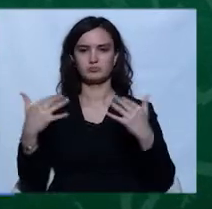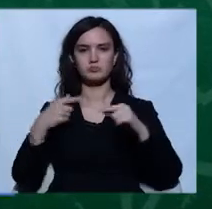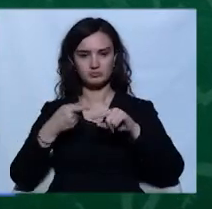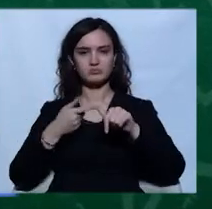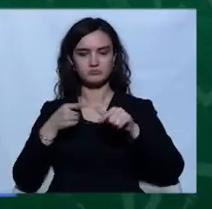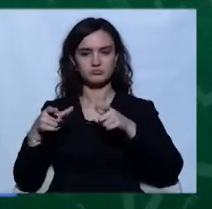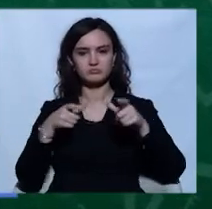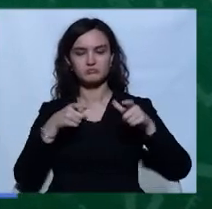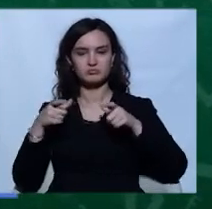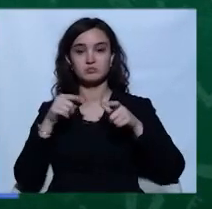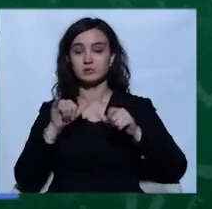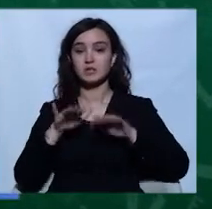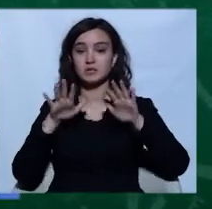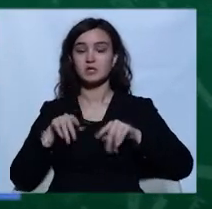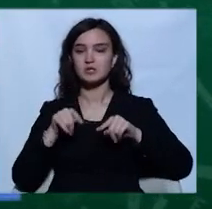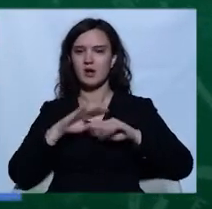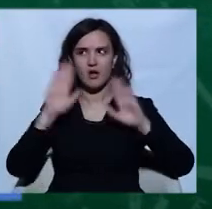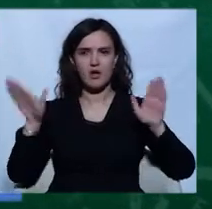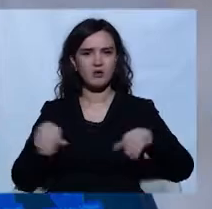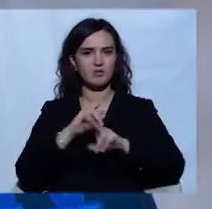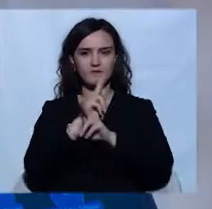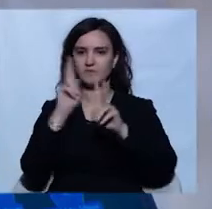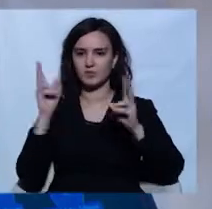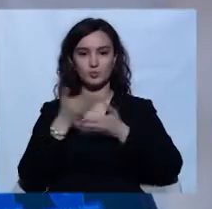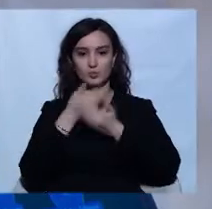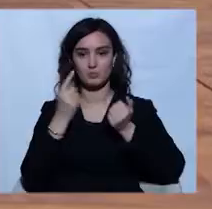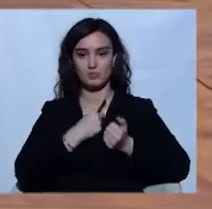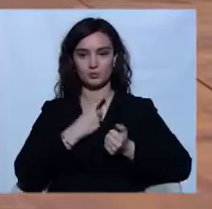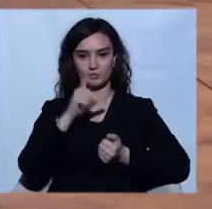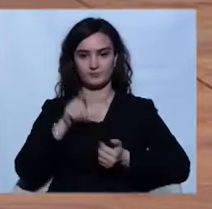island is an island where there's no one else except you.